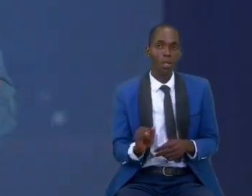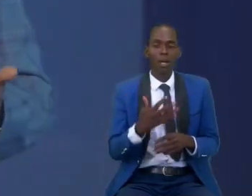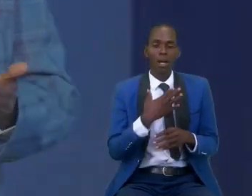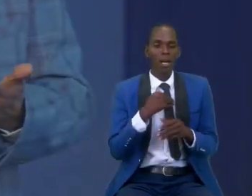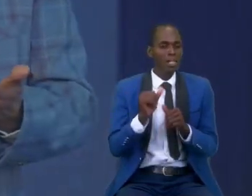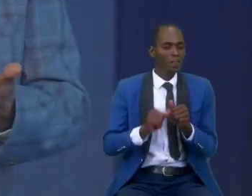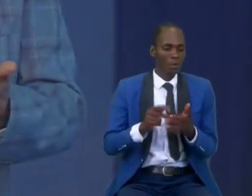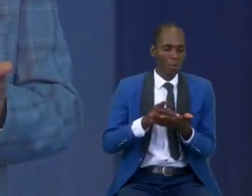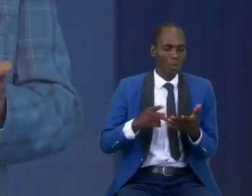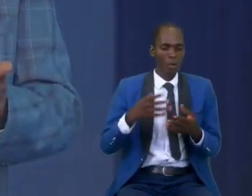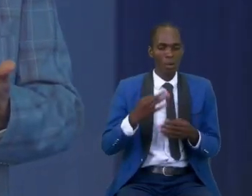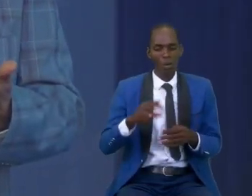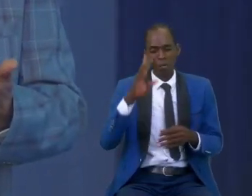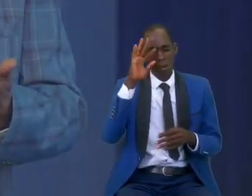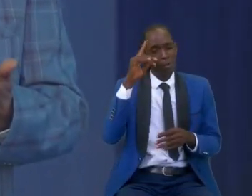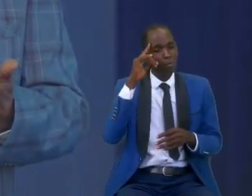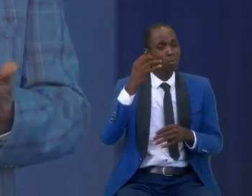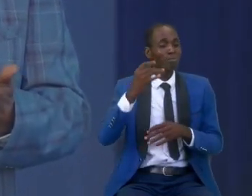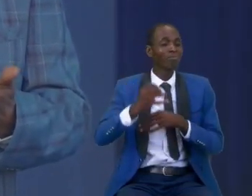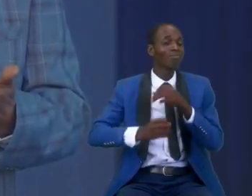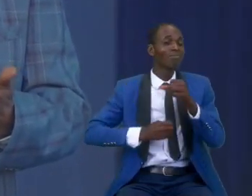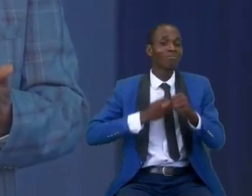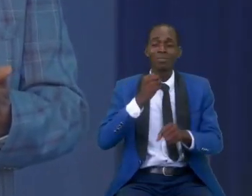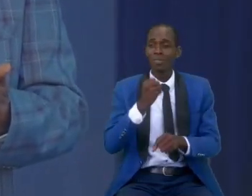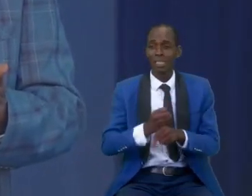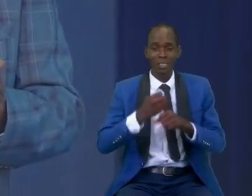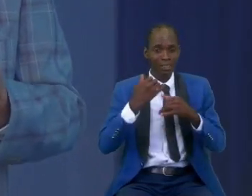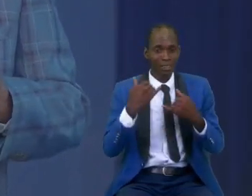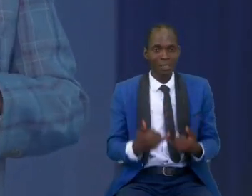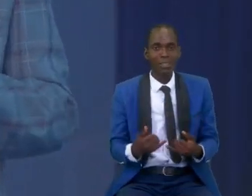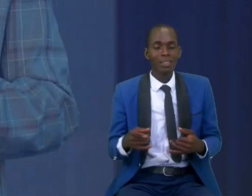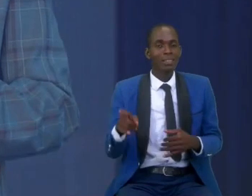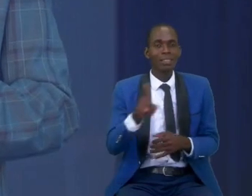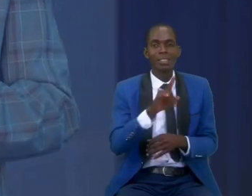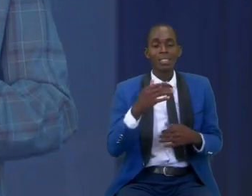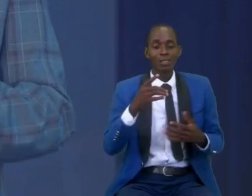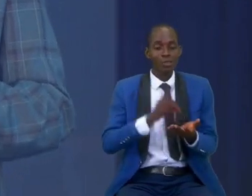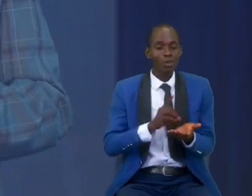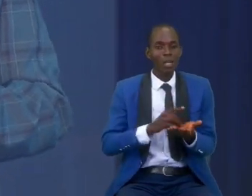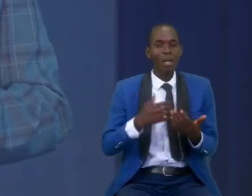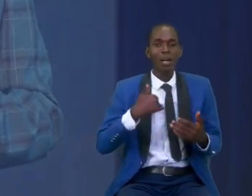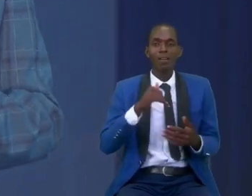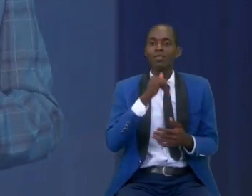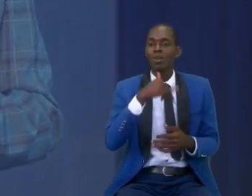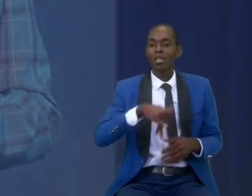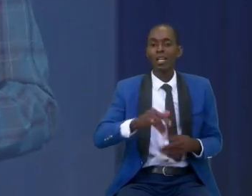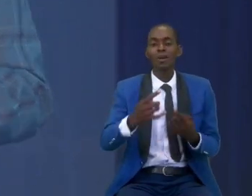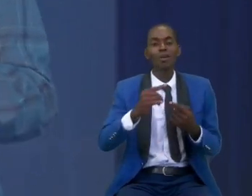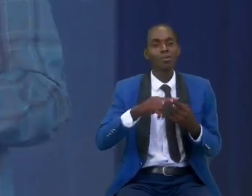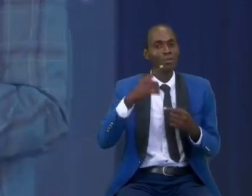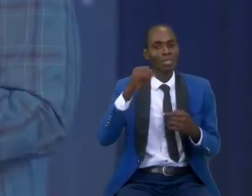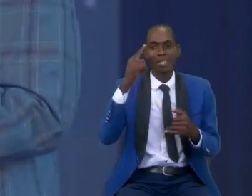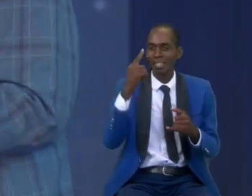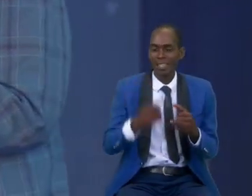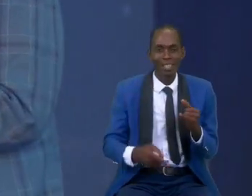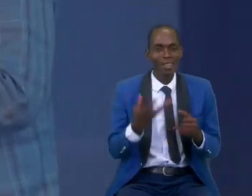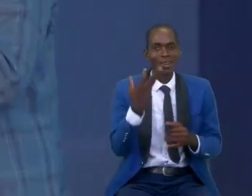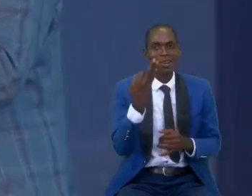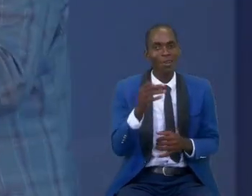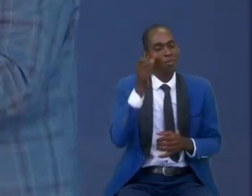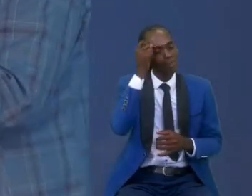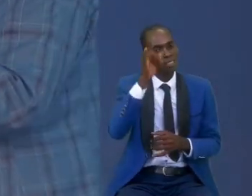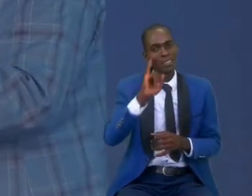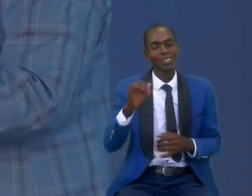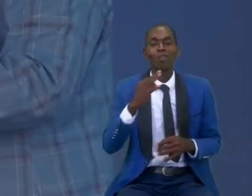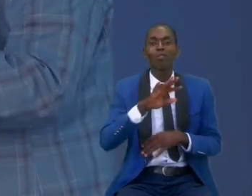They have not come to the end of understanding all the parts of the body. Because